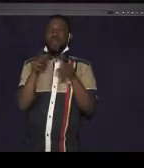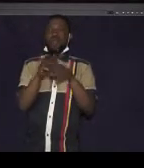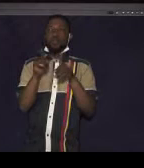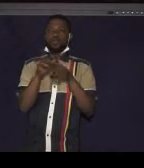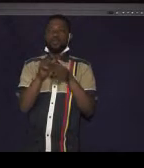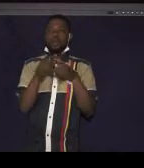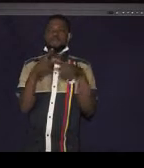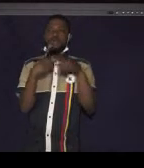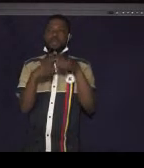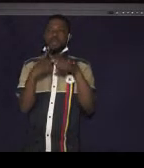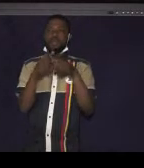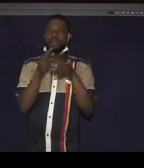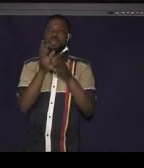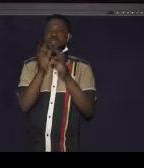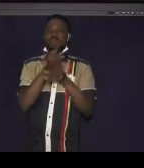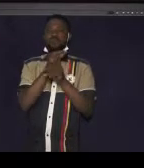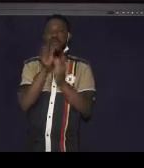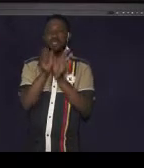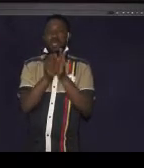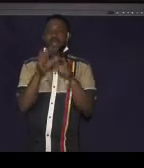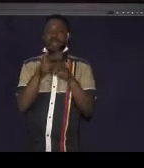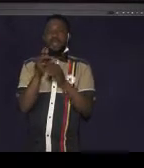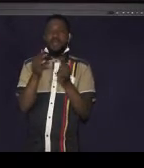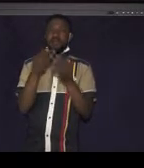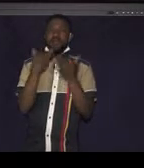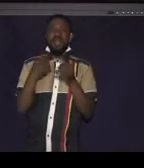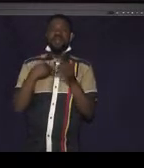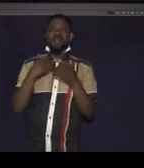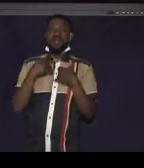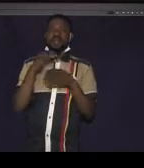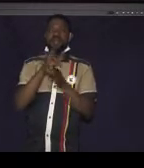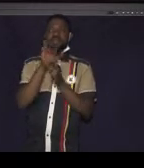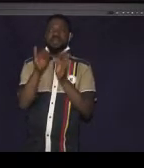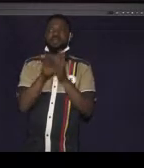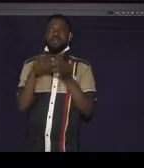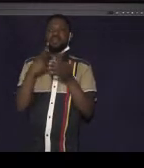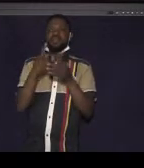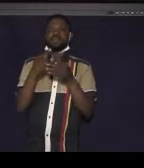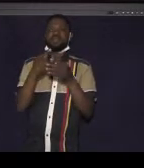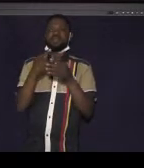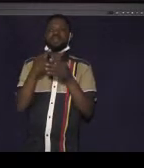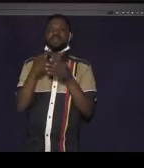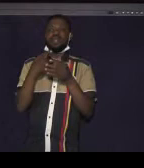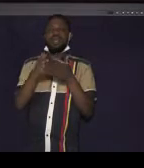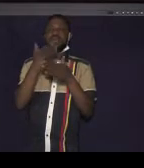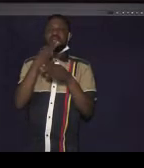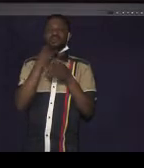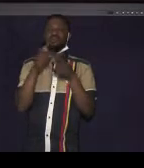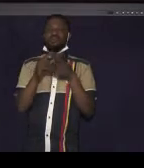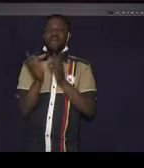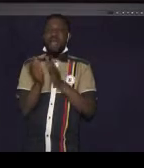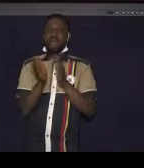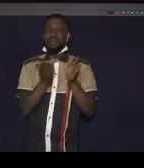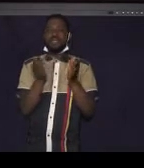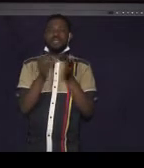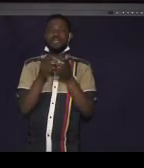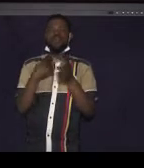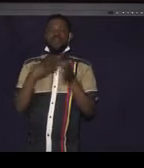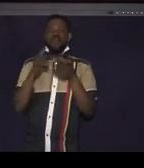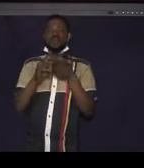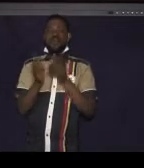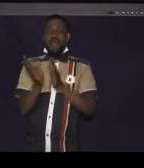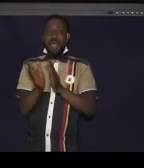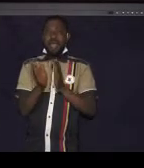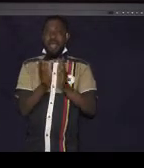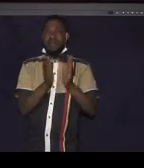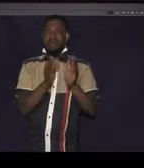if you don't see a sign on the left. So now that we have identified the terms, the next thing to do is to rearrange the terms. And we are going to